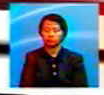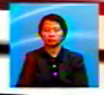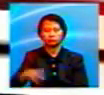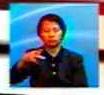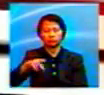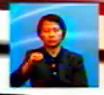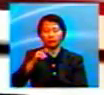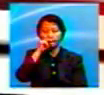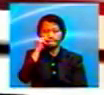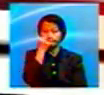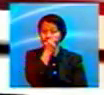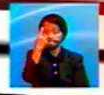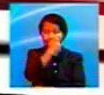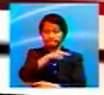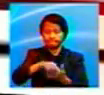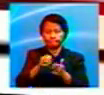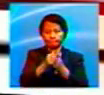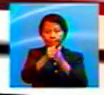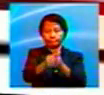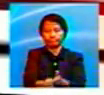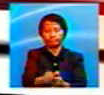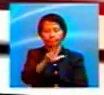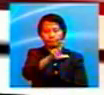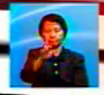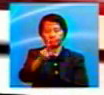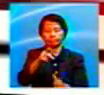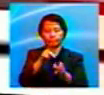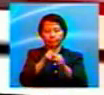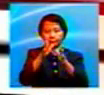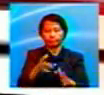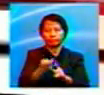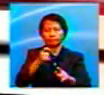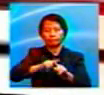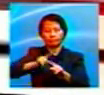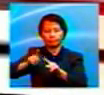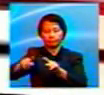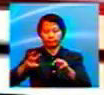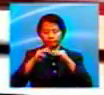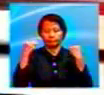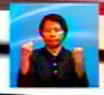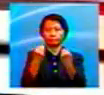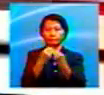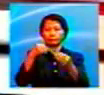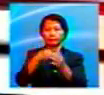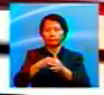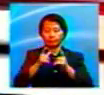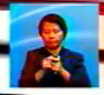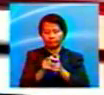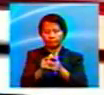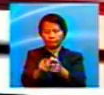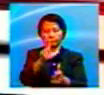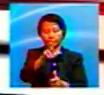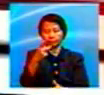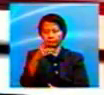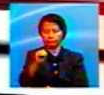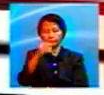Perdana Menteri Datuk Seri Najib Tun Razak hari ini mengetuai kira-kira 3,000 peserta dari pelbagai lapisan masyarakat dalam larian